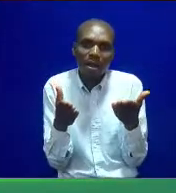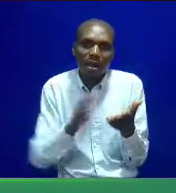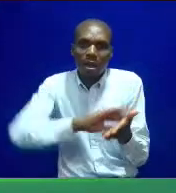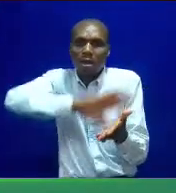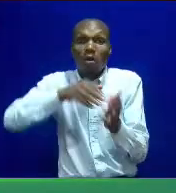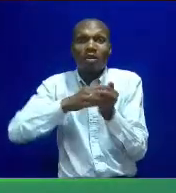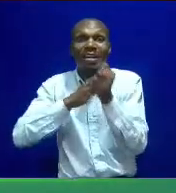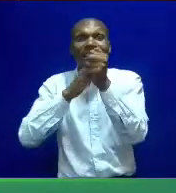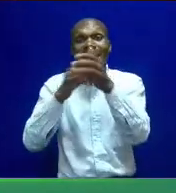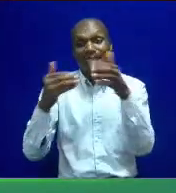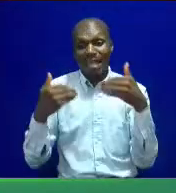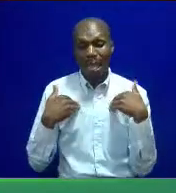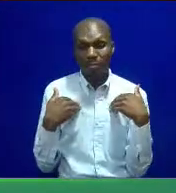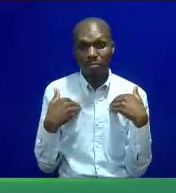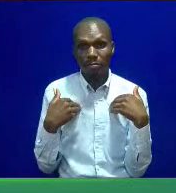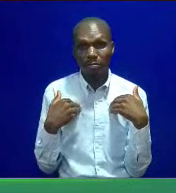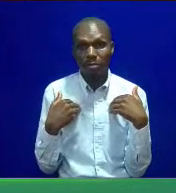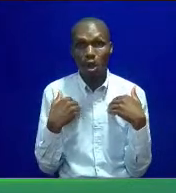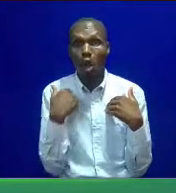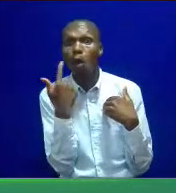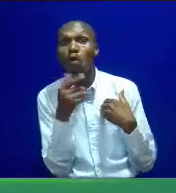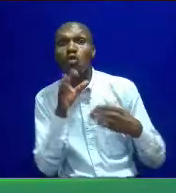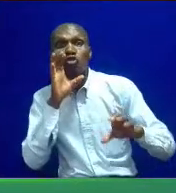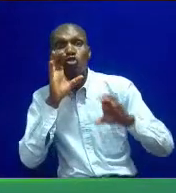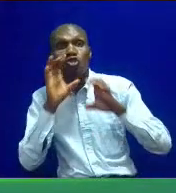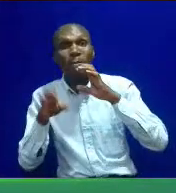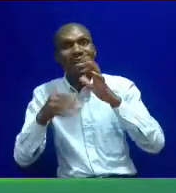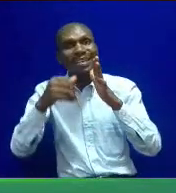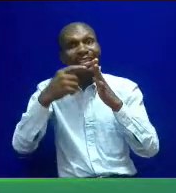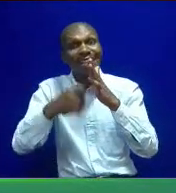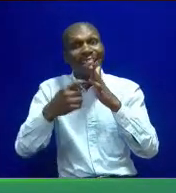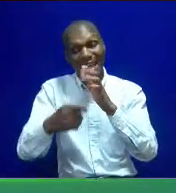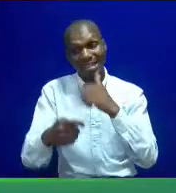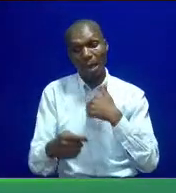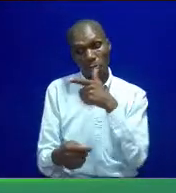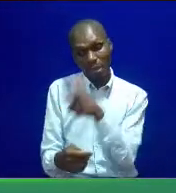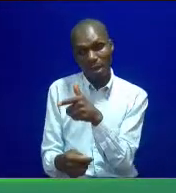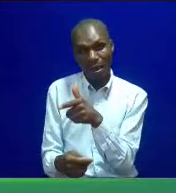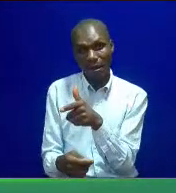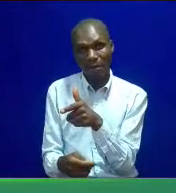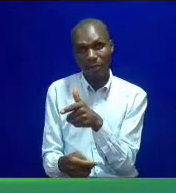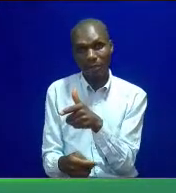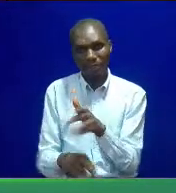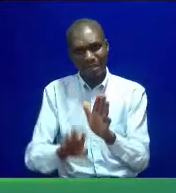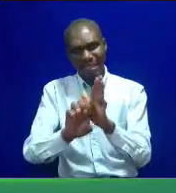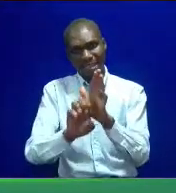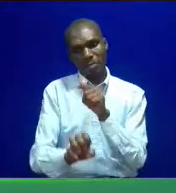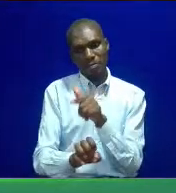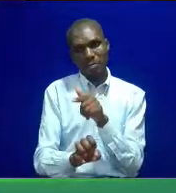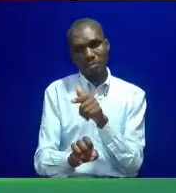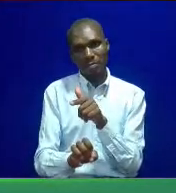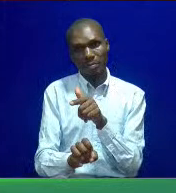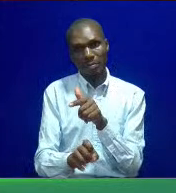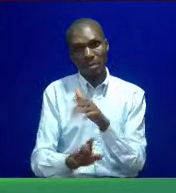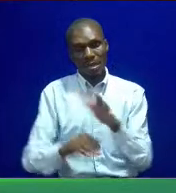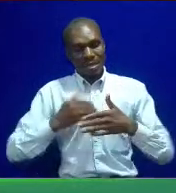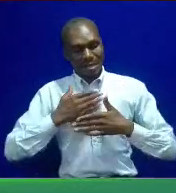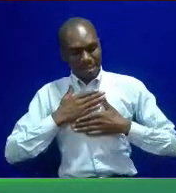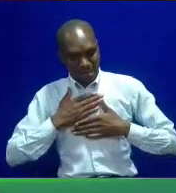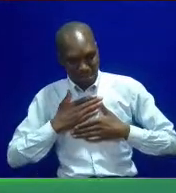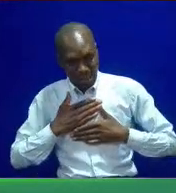avaroobono akubakwa neburiye tax no wale mwuna bono our excellence the president